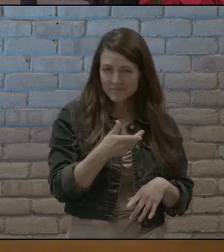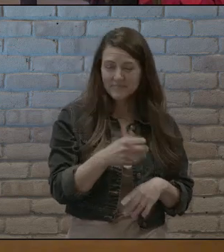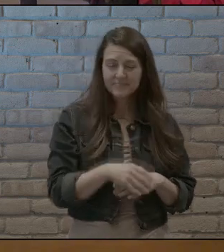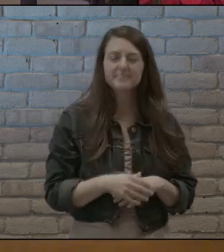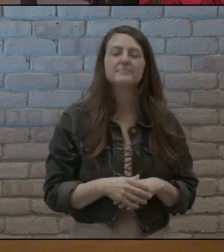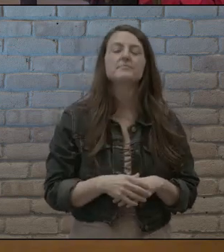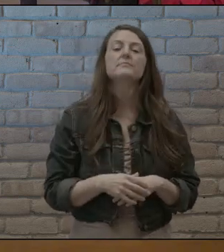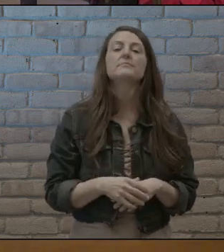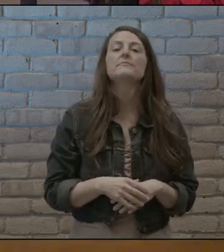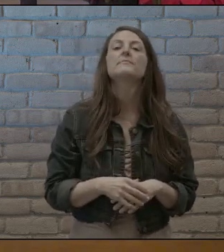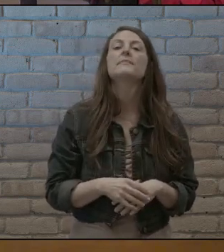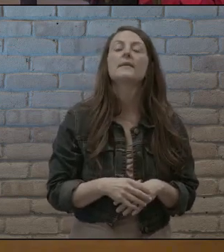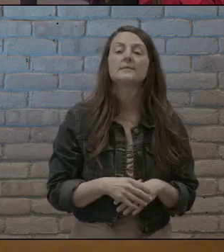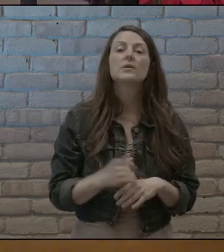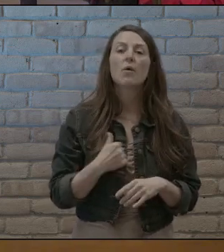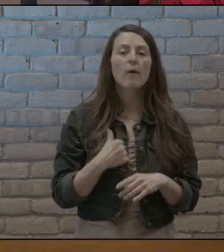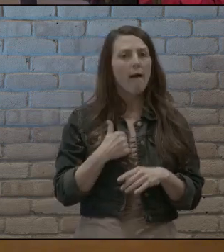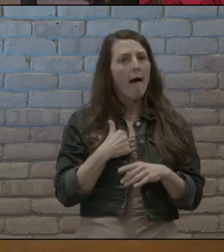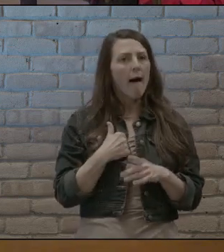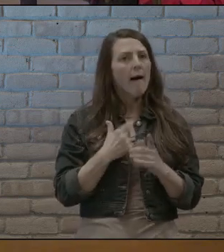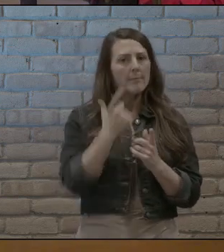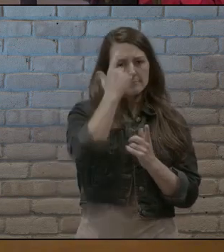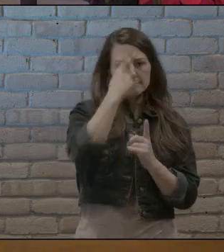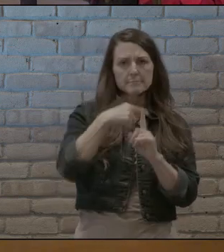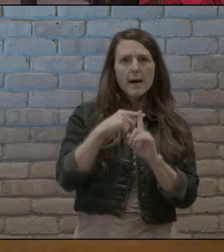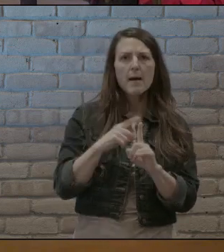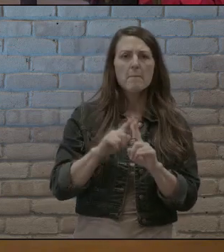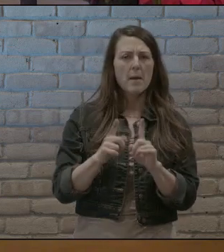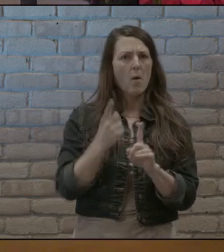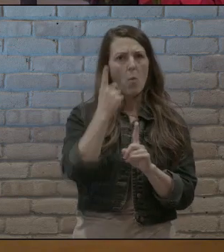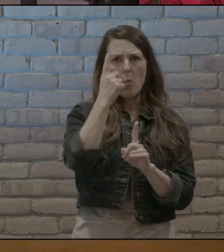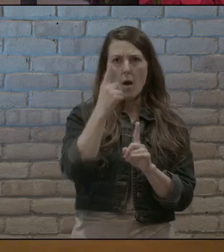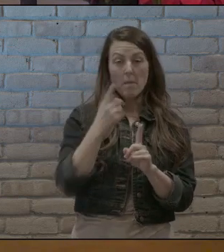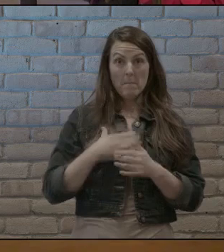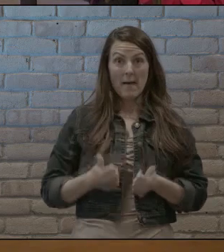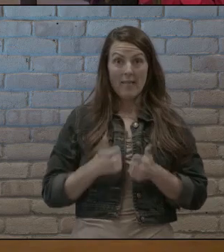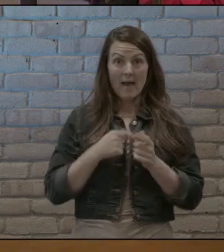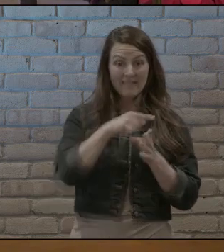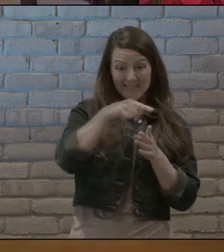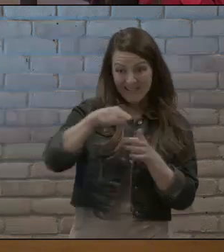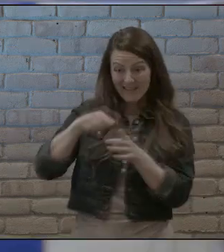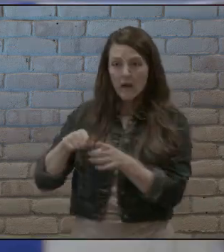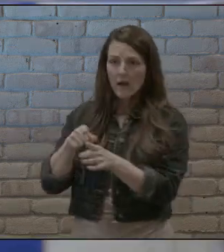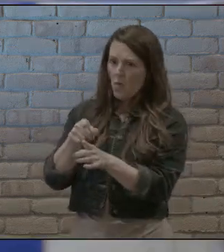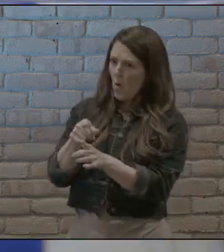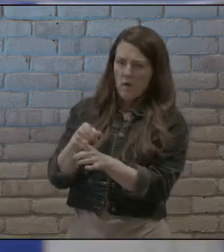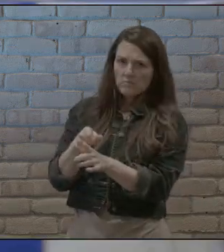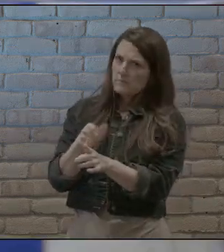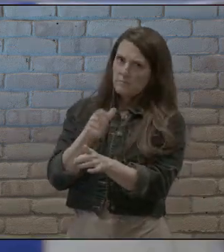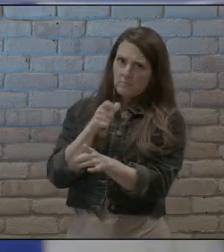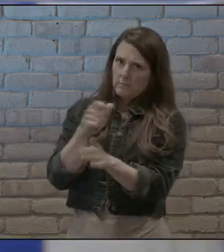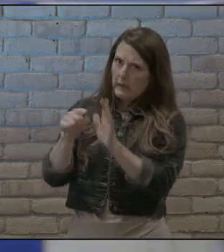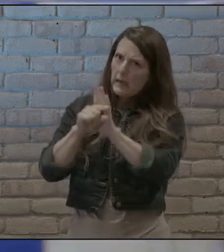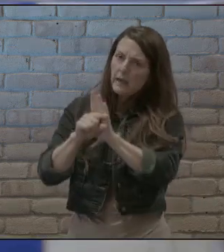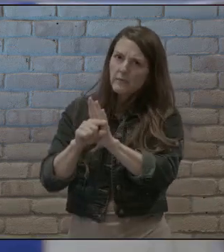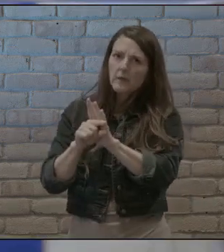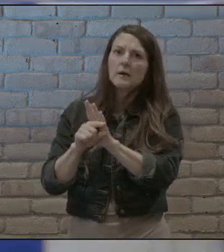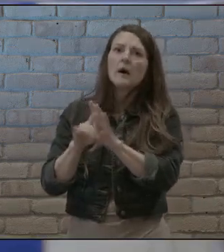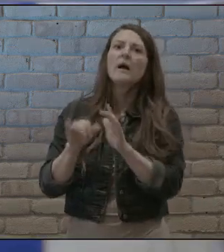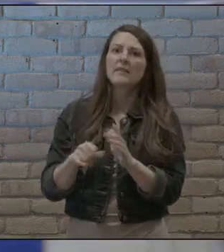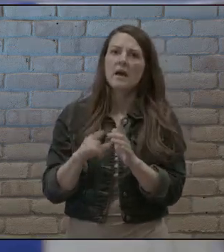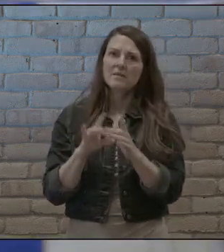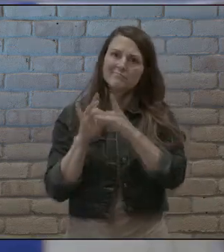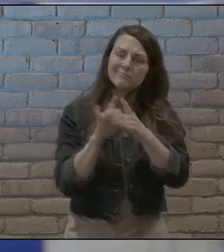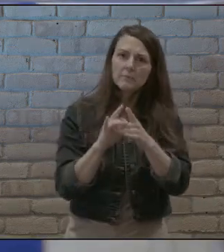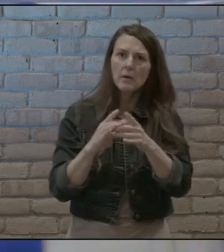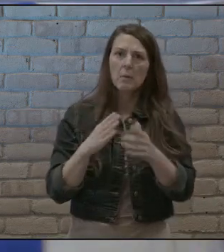as positive as I am, there is one area in my life where I am not very positive, and it has to do with my beloved